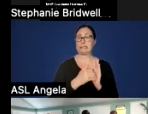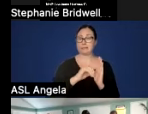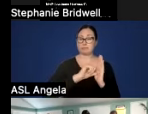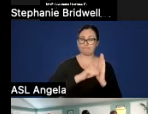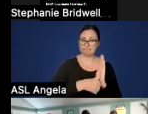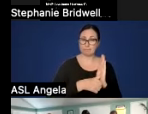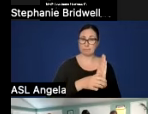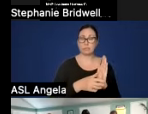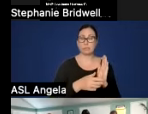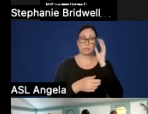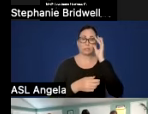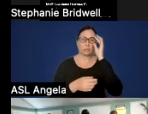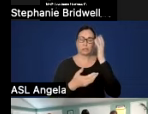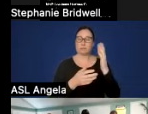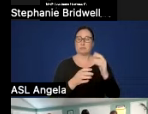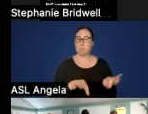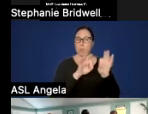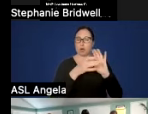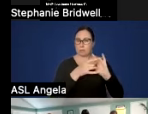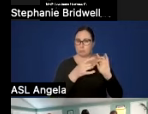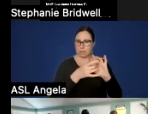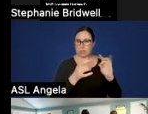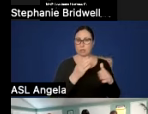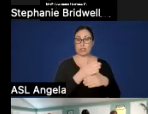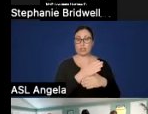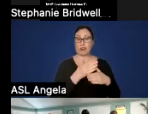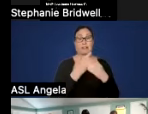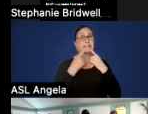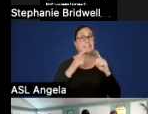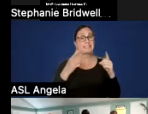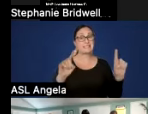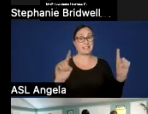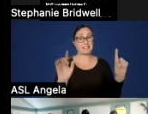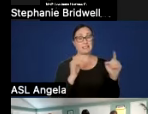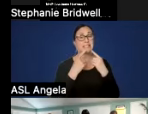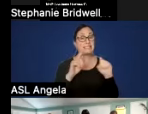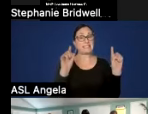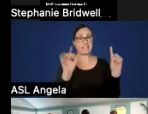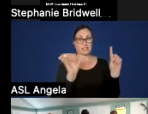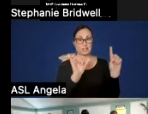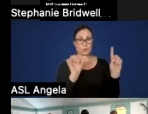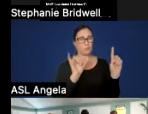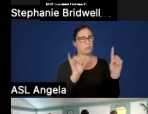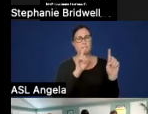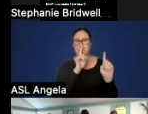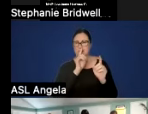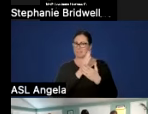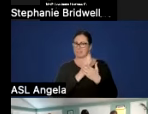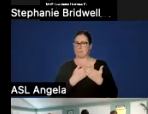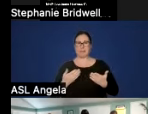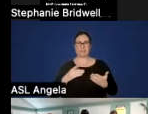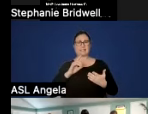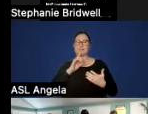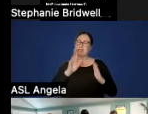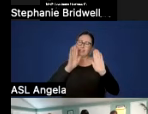that we're sharing successes there too. There's some really awesome things that can happen when we get together around a